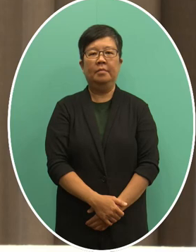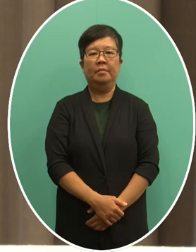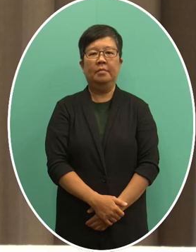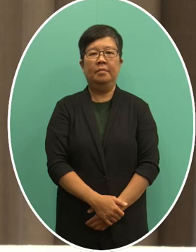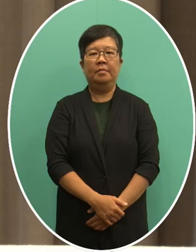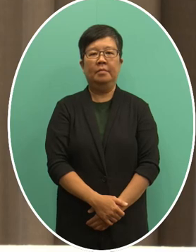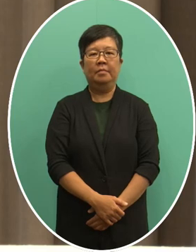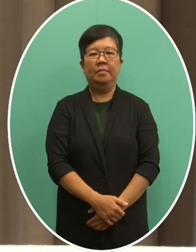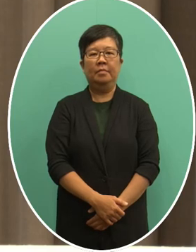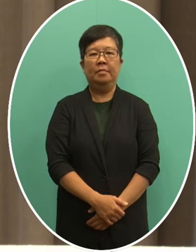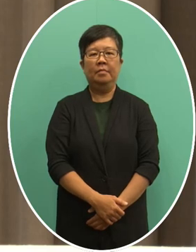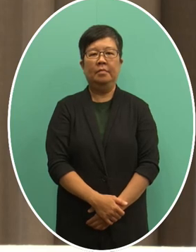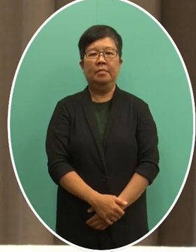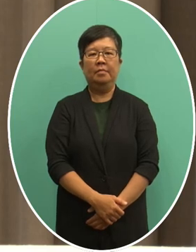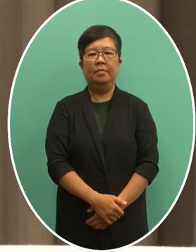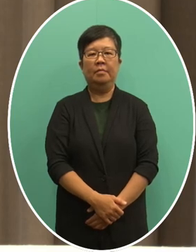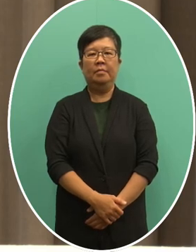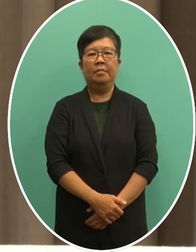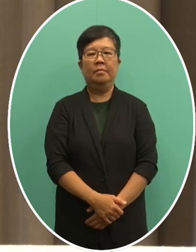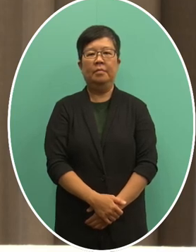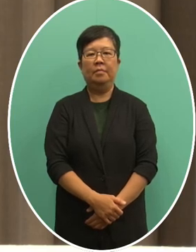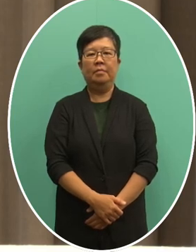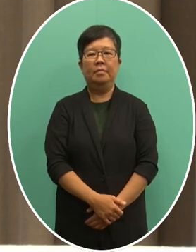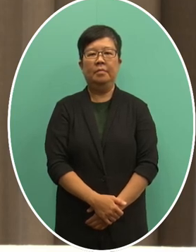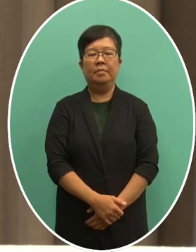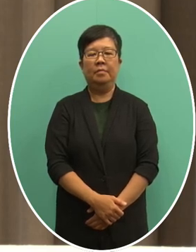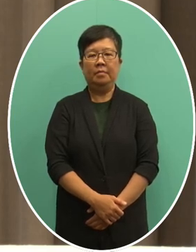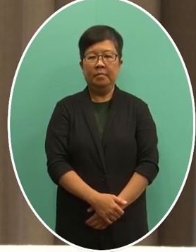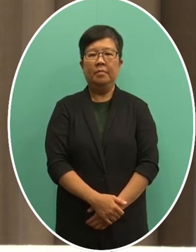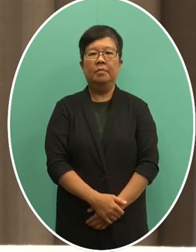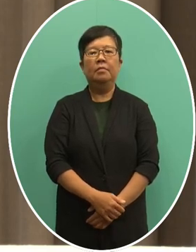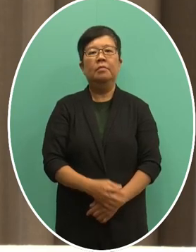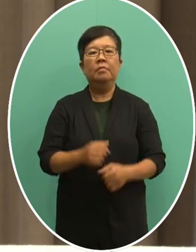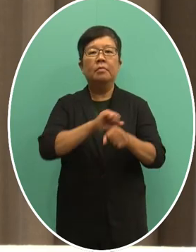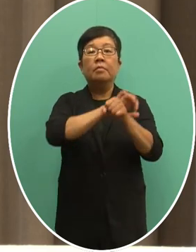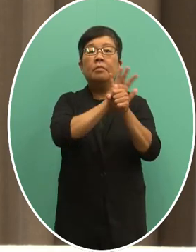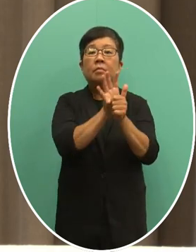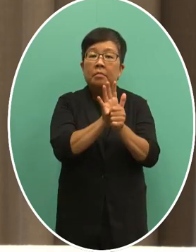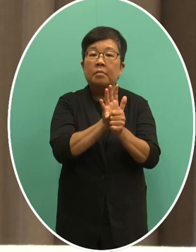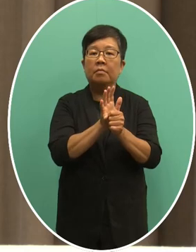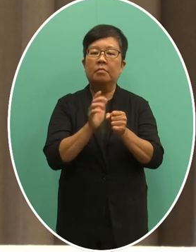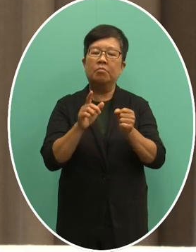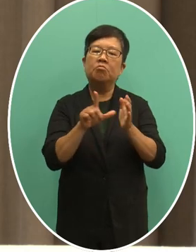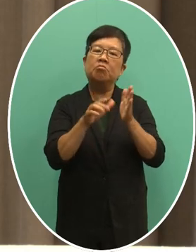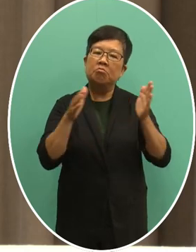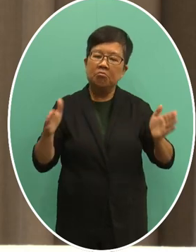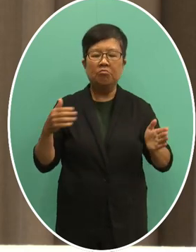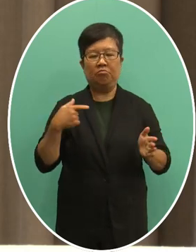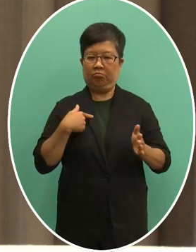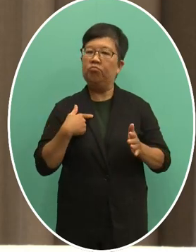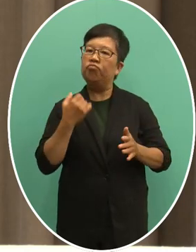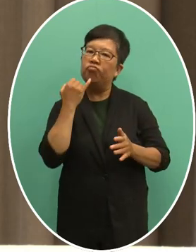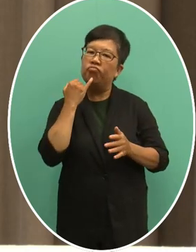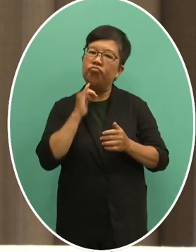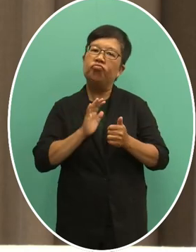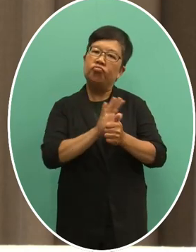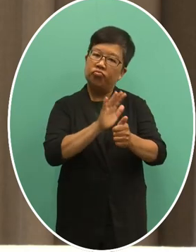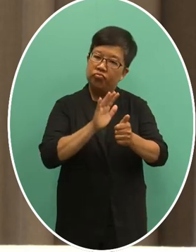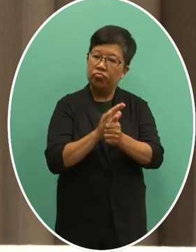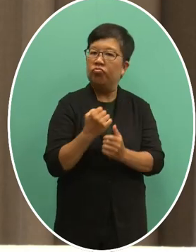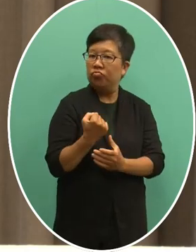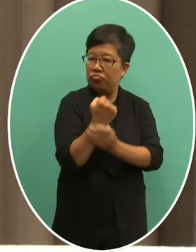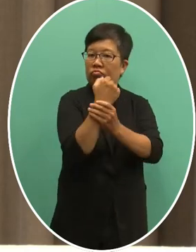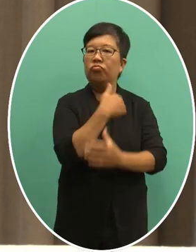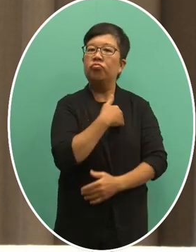We have determinationAnd we have a supportWe have accumulatedA lot of supportNation wideAnd